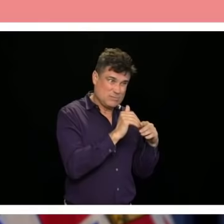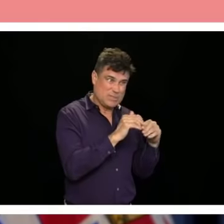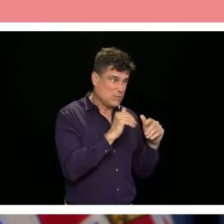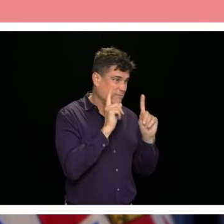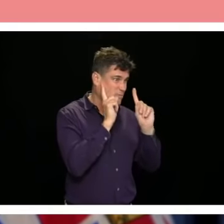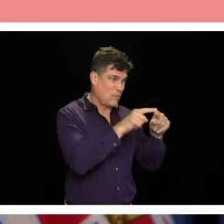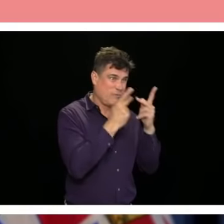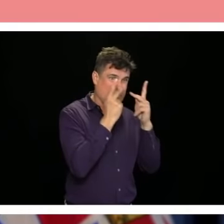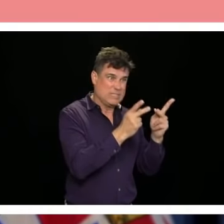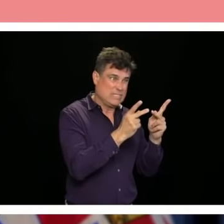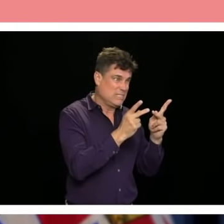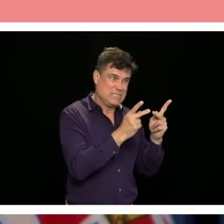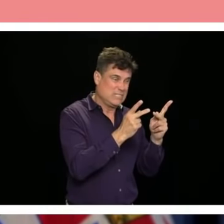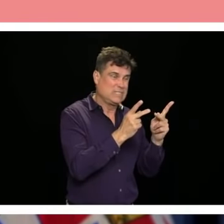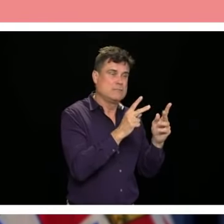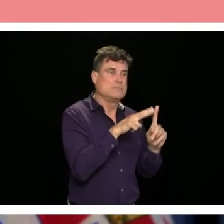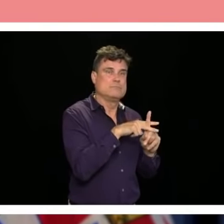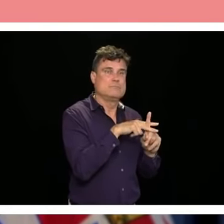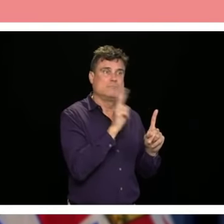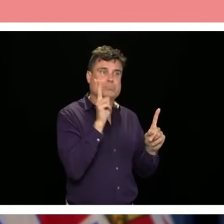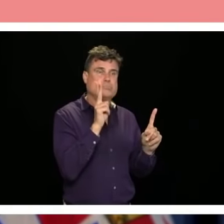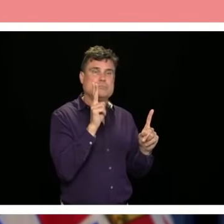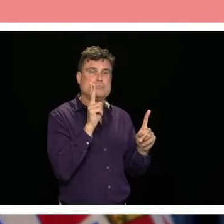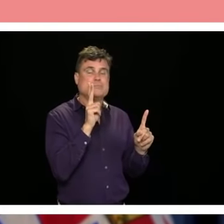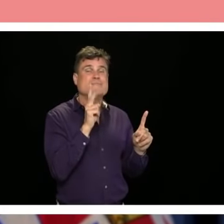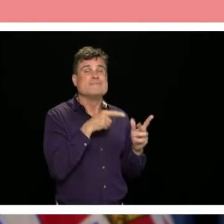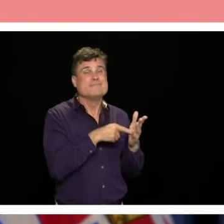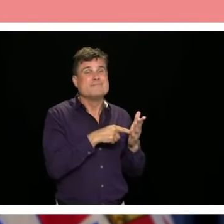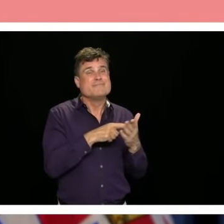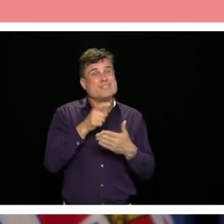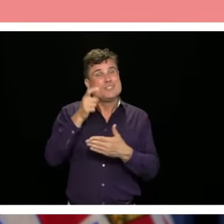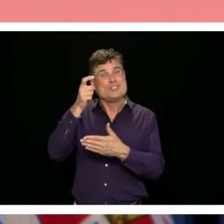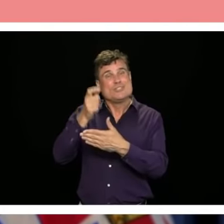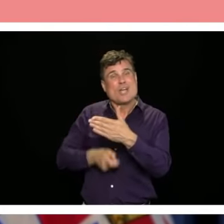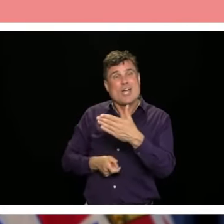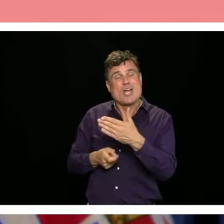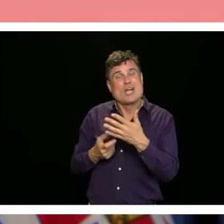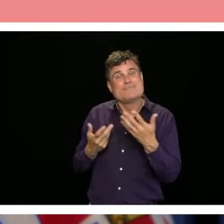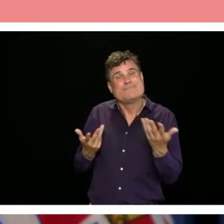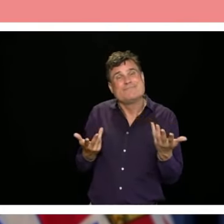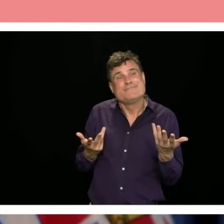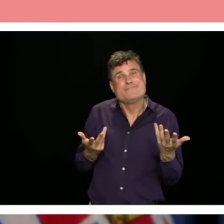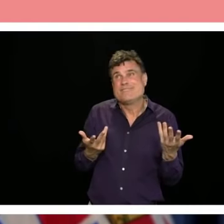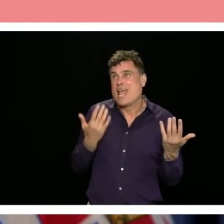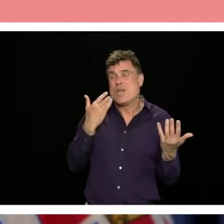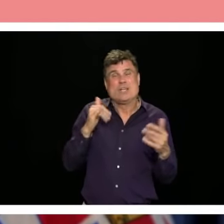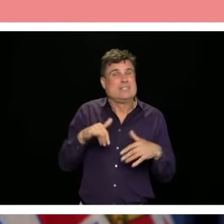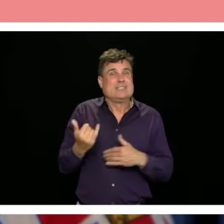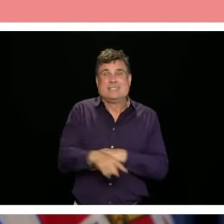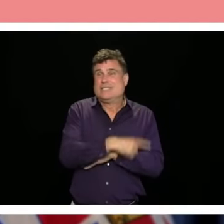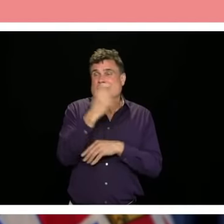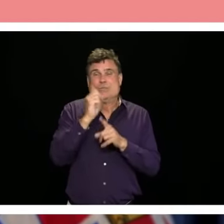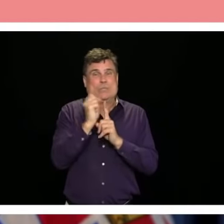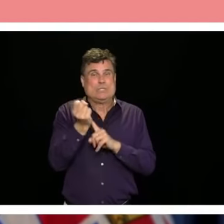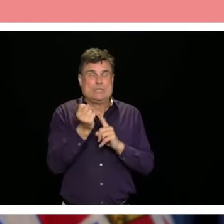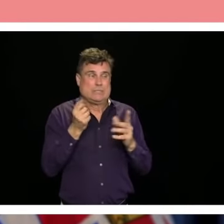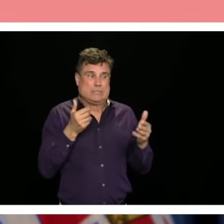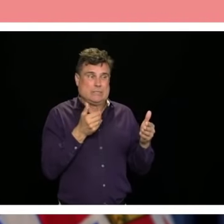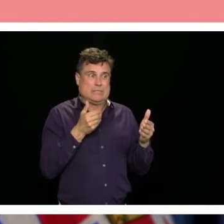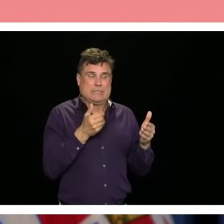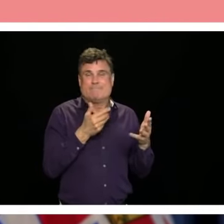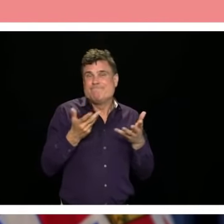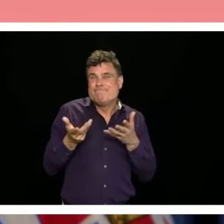to are also things that will build confidence in people for booking at this point in time. We are